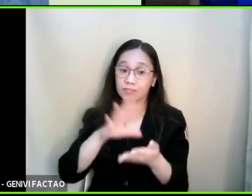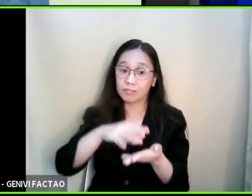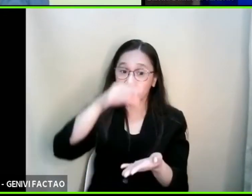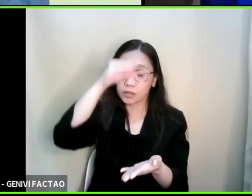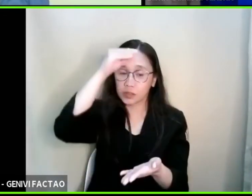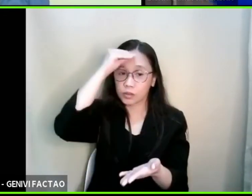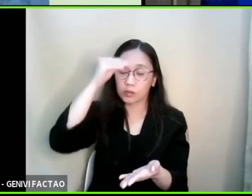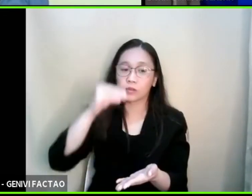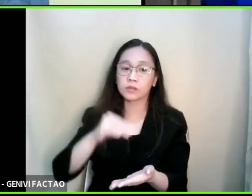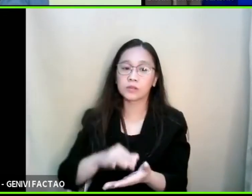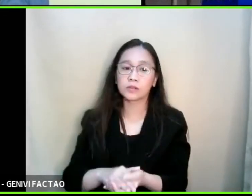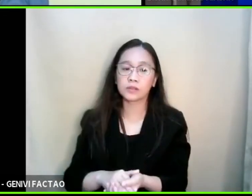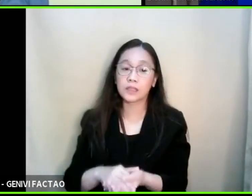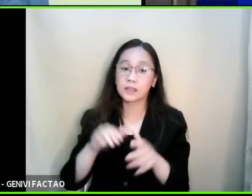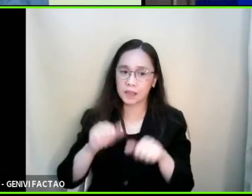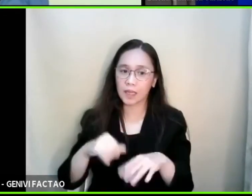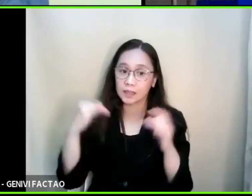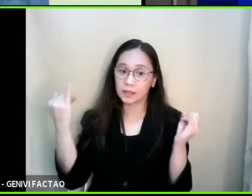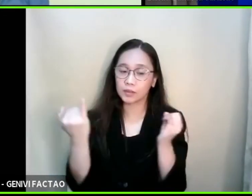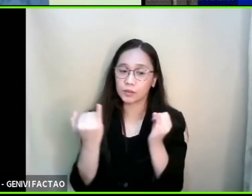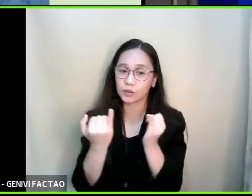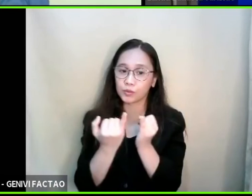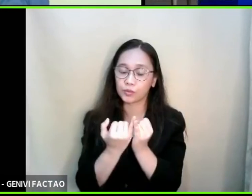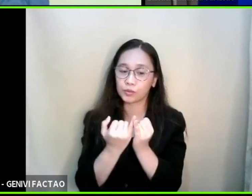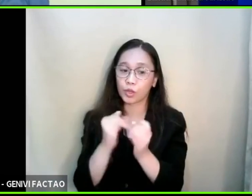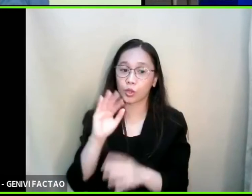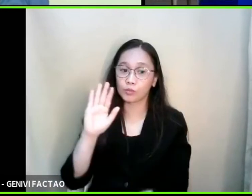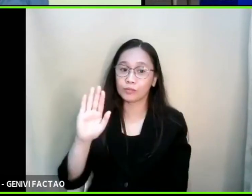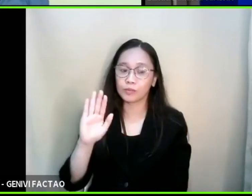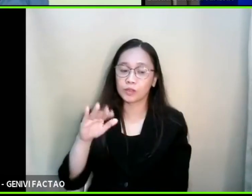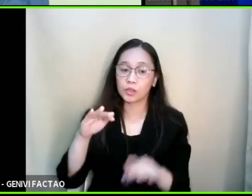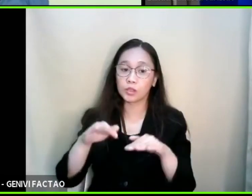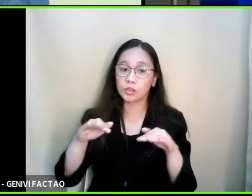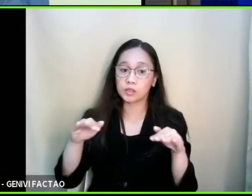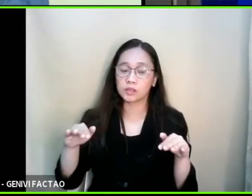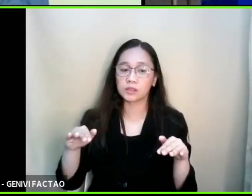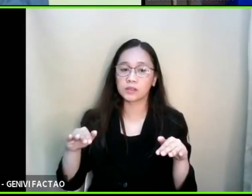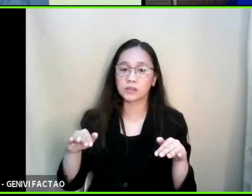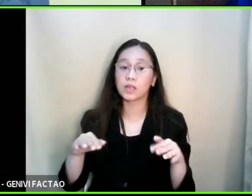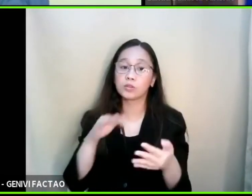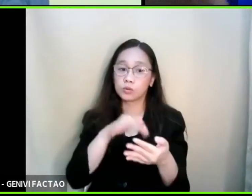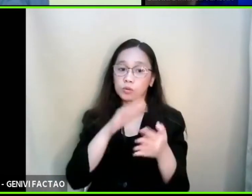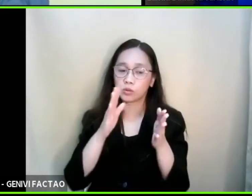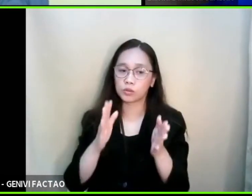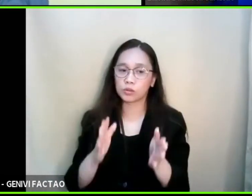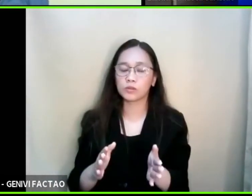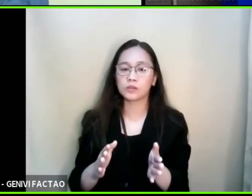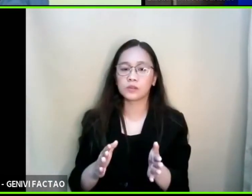you can introduce that to your child or to your student. No, at